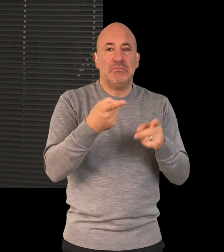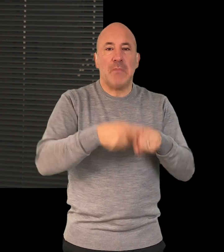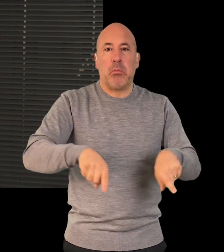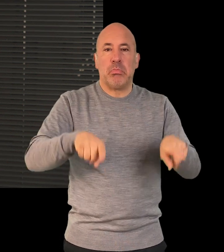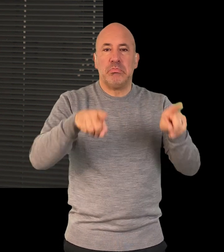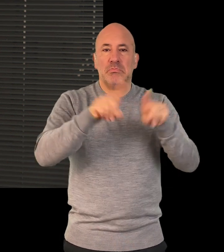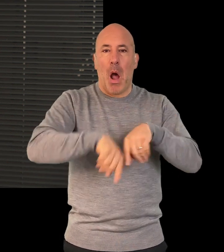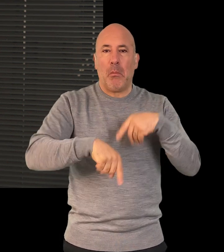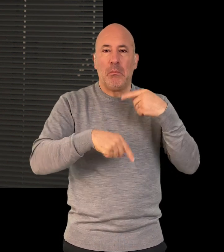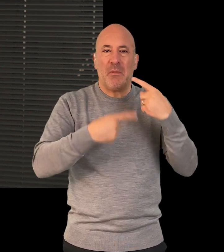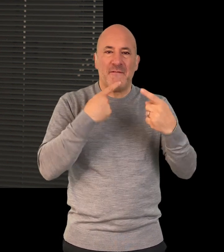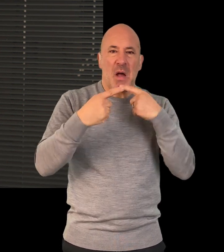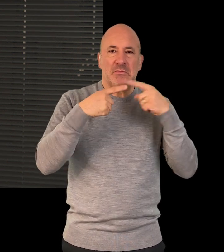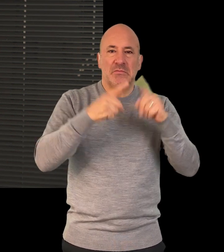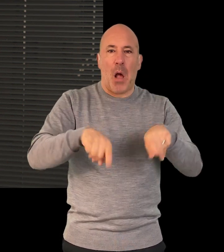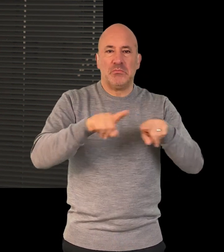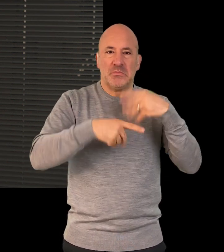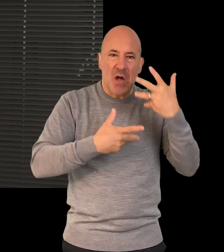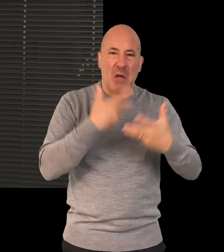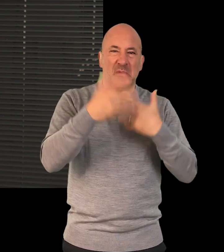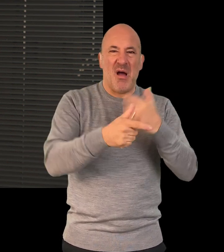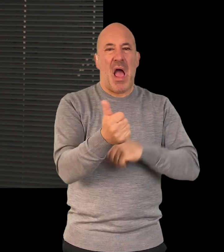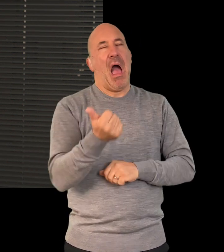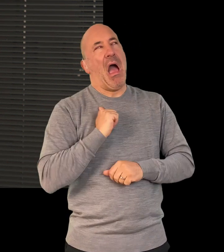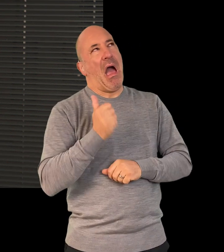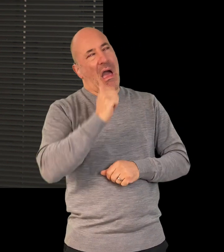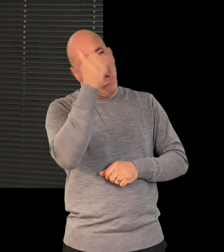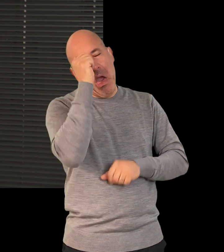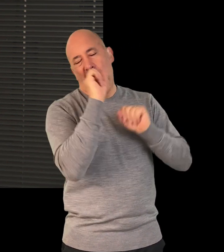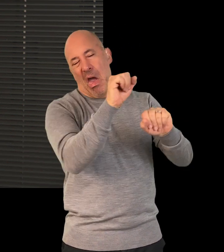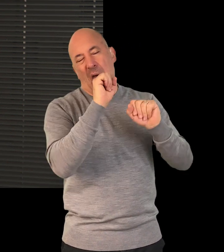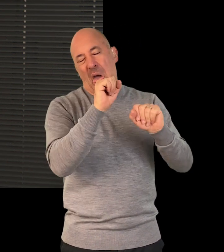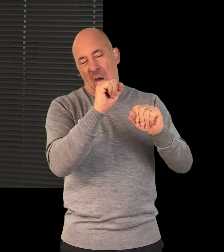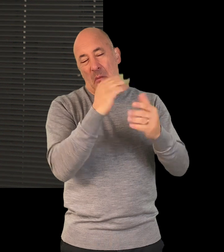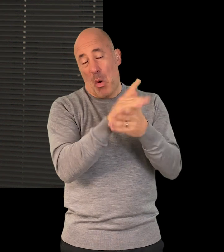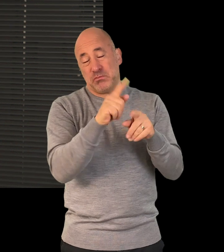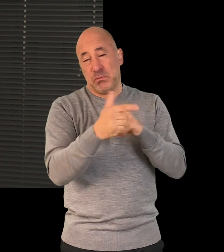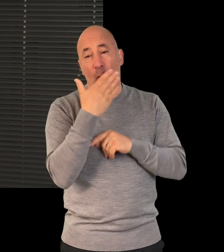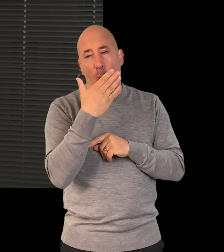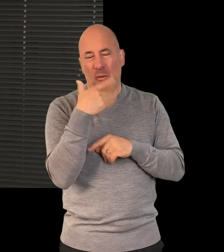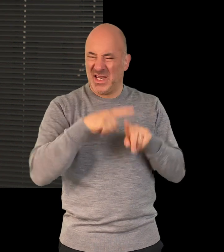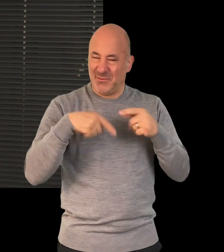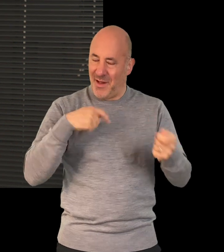repeating and telling stories in very predictable and,